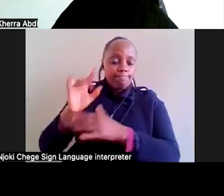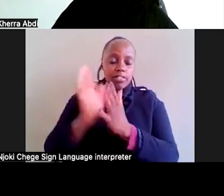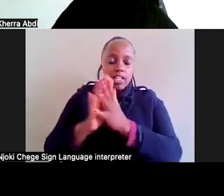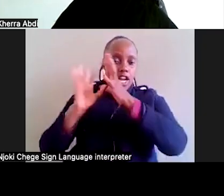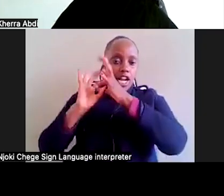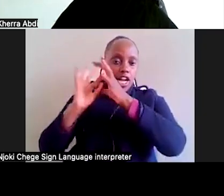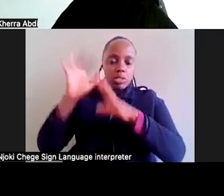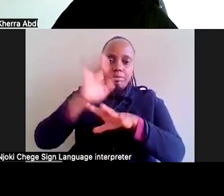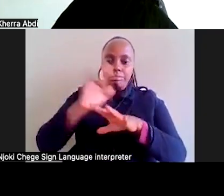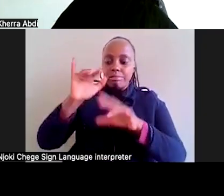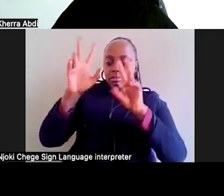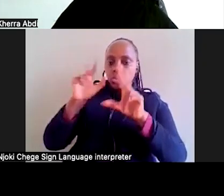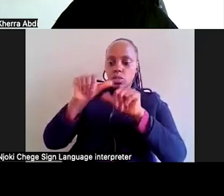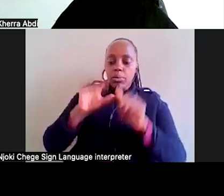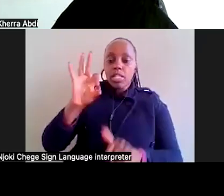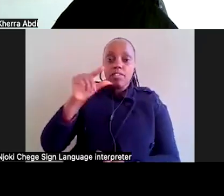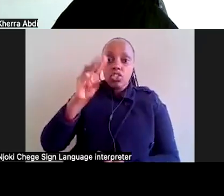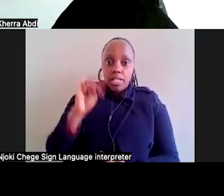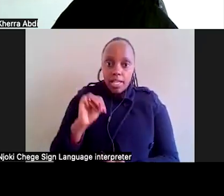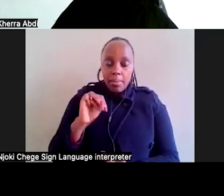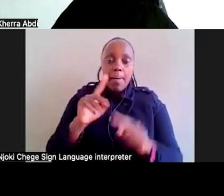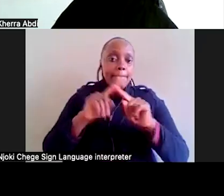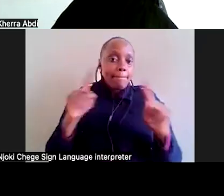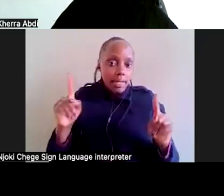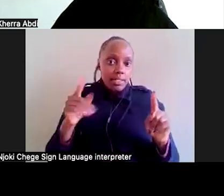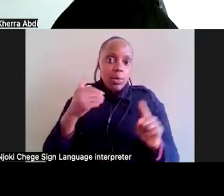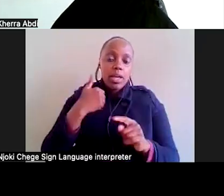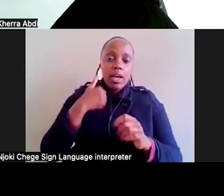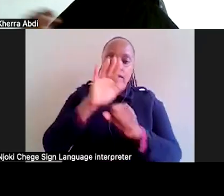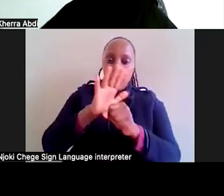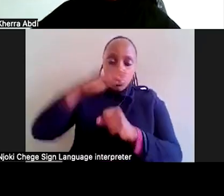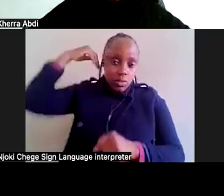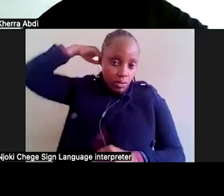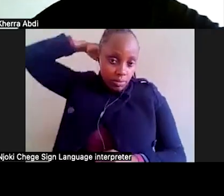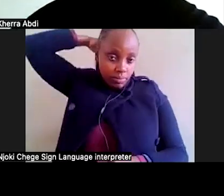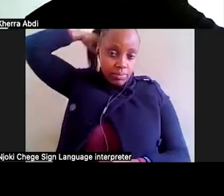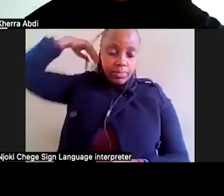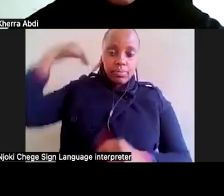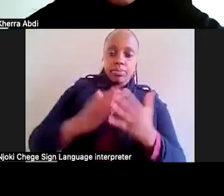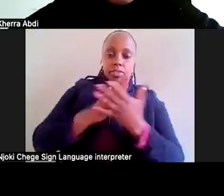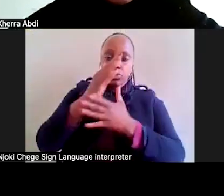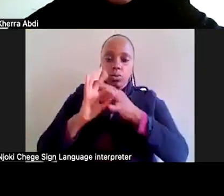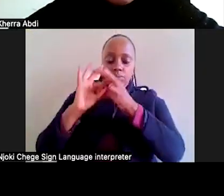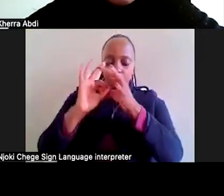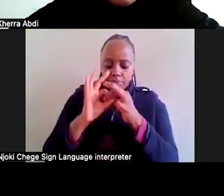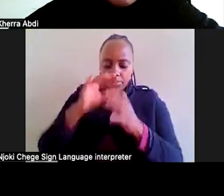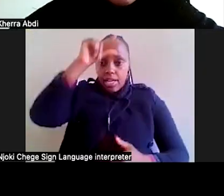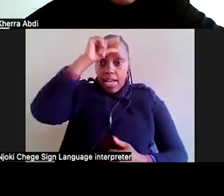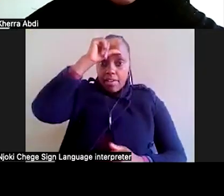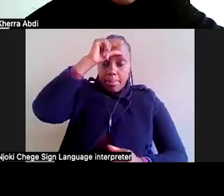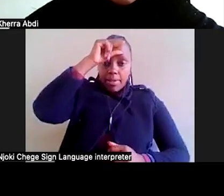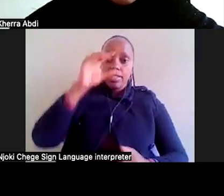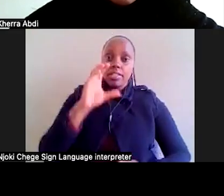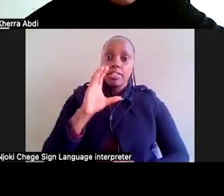in Somaliland. However, there has been a growing momentum through collaboration between government,